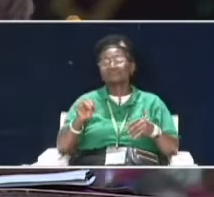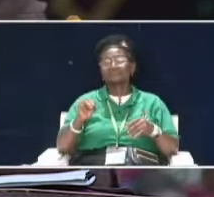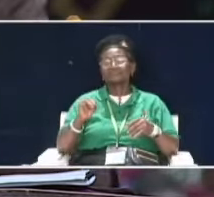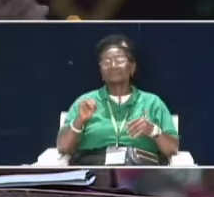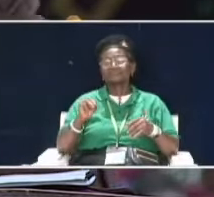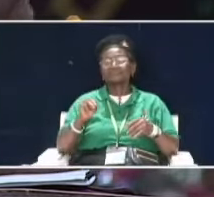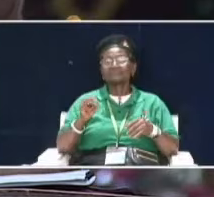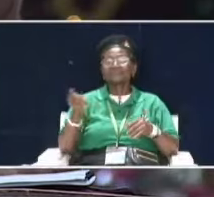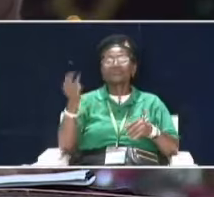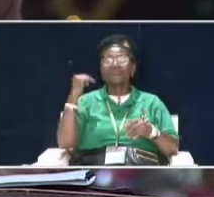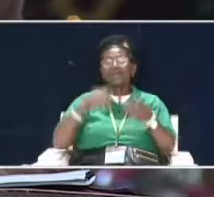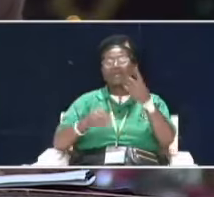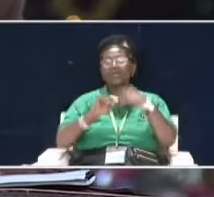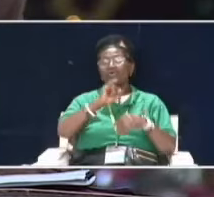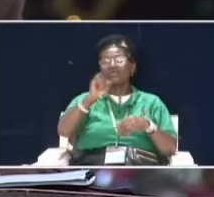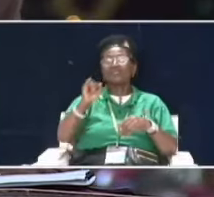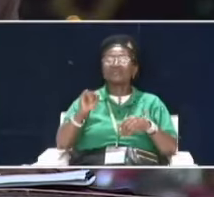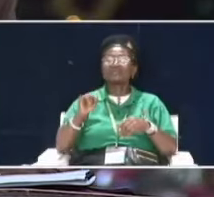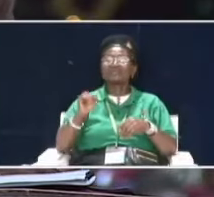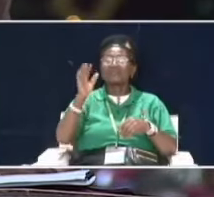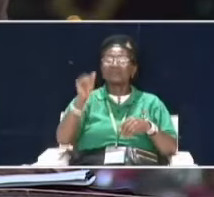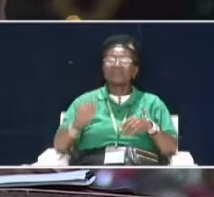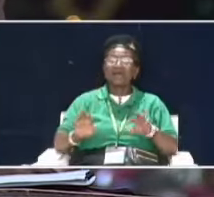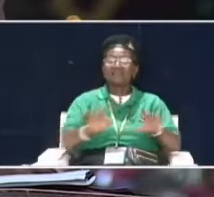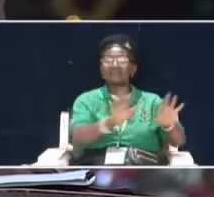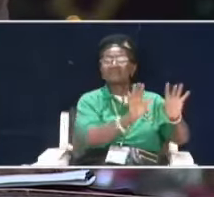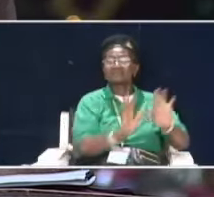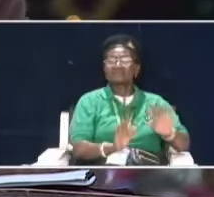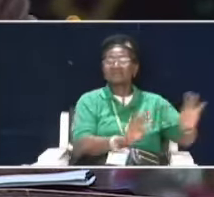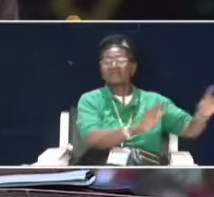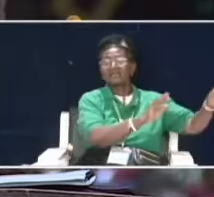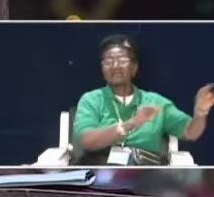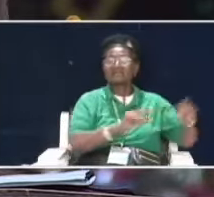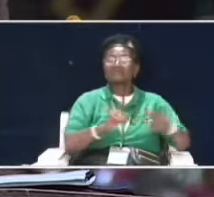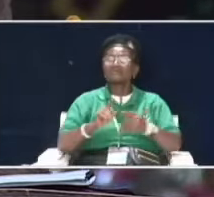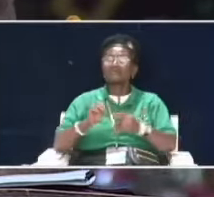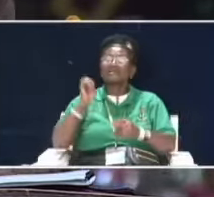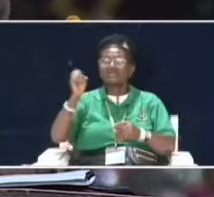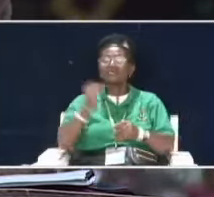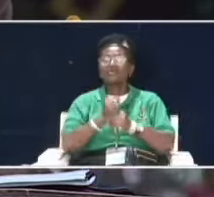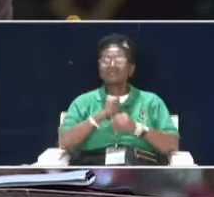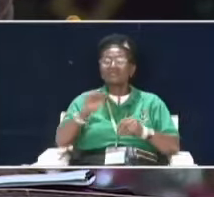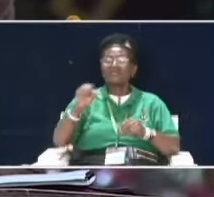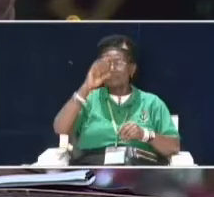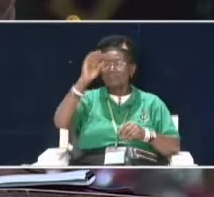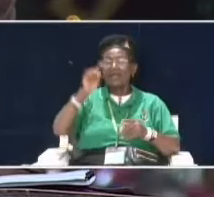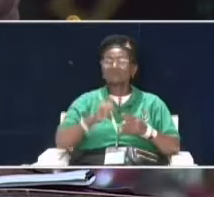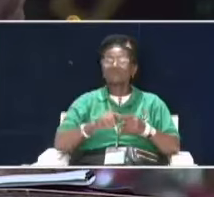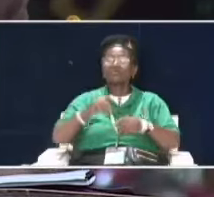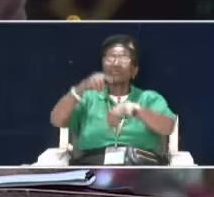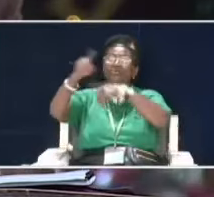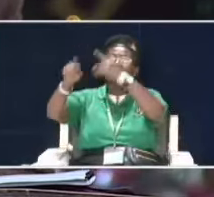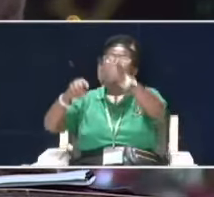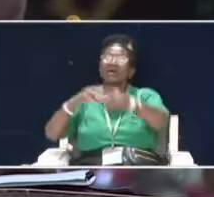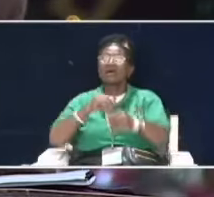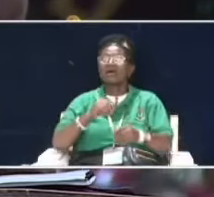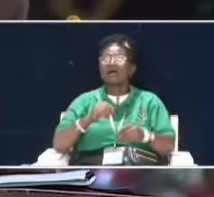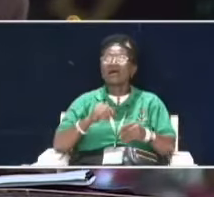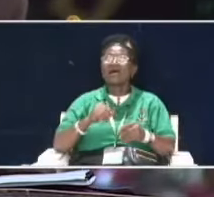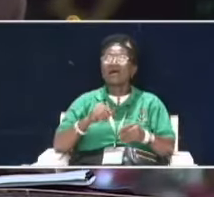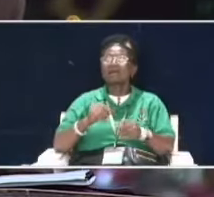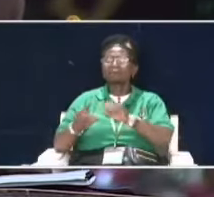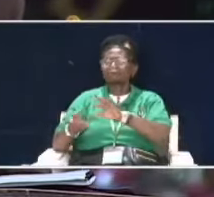were coming by sea. So he got a man to go and torpedoed their